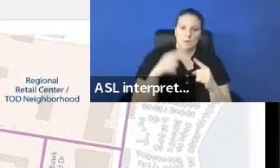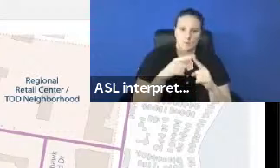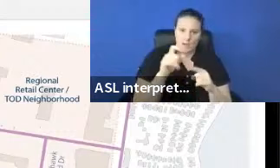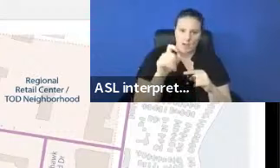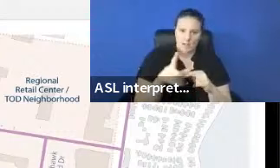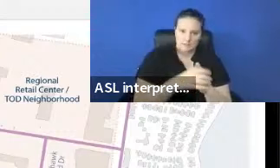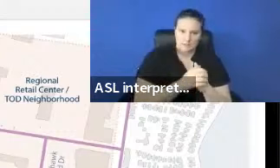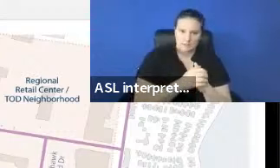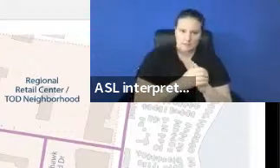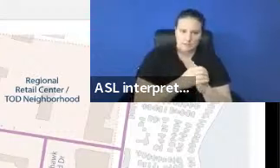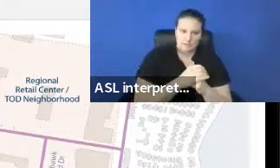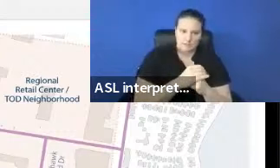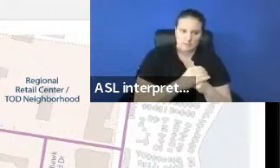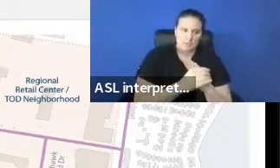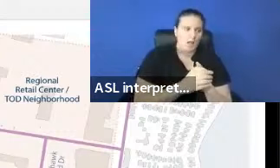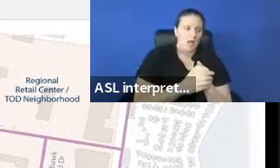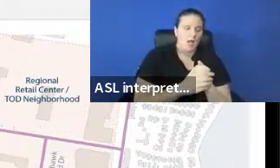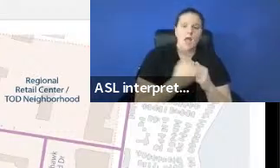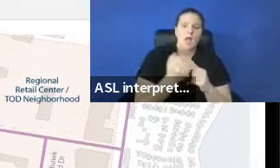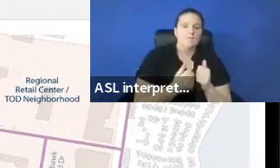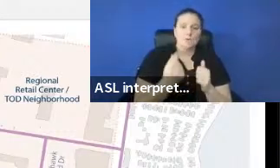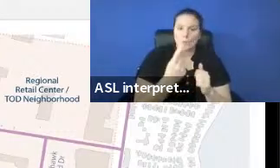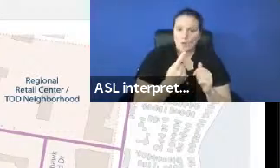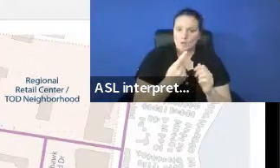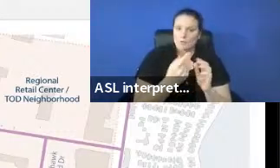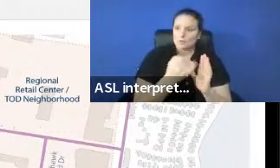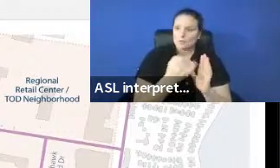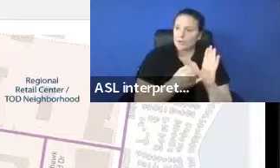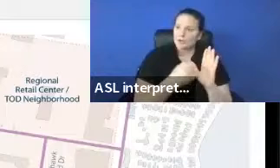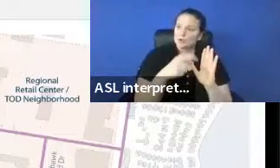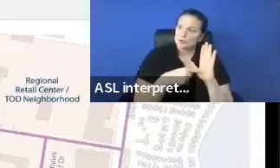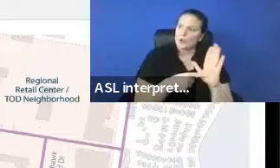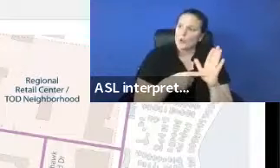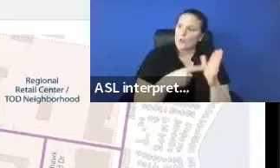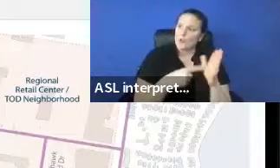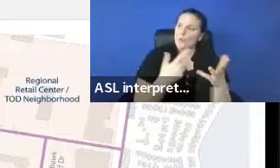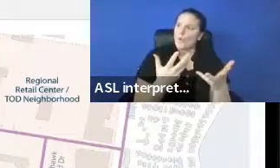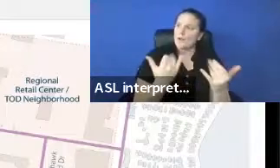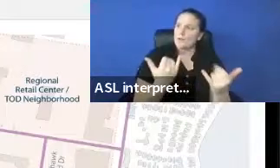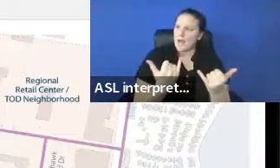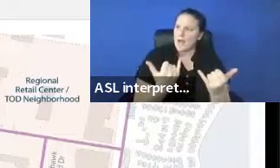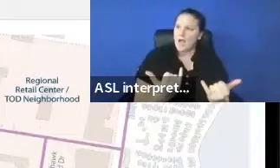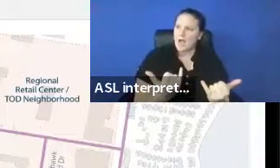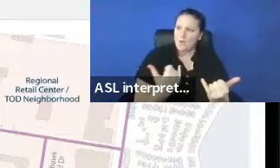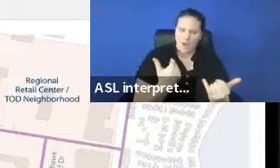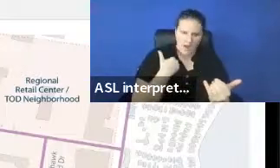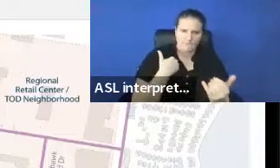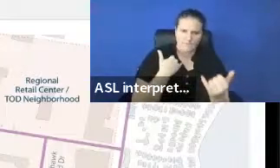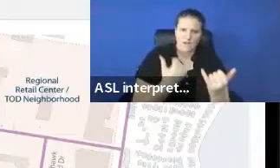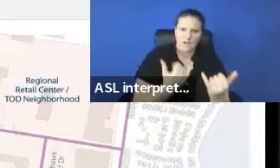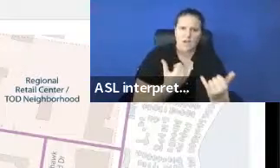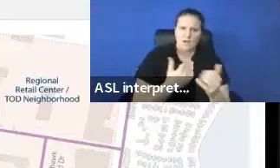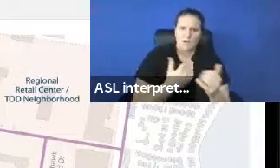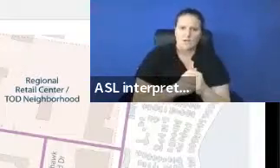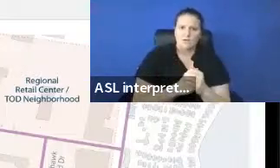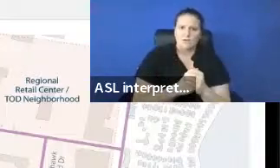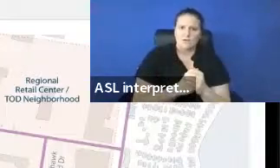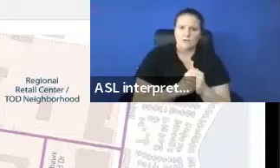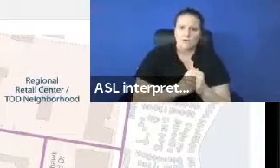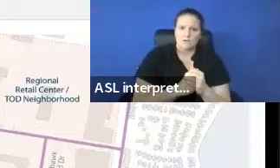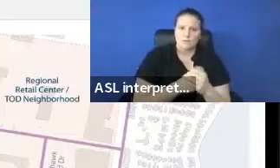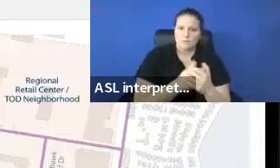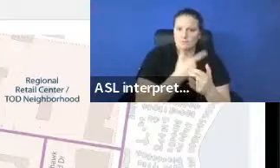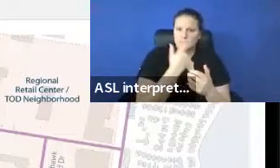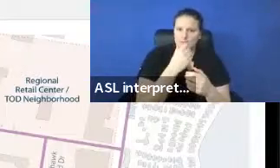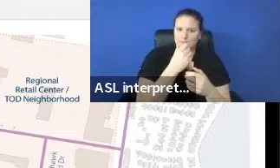And so every one of these drawings should show what do we currently do? Because otherwise I have no idea